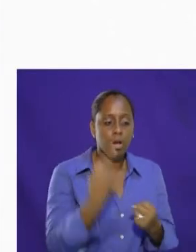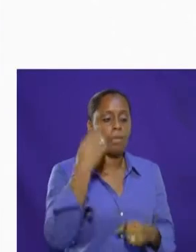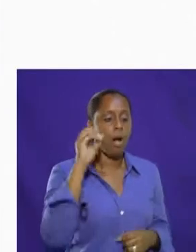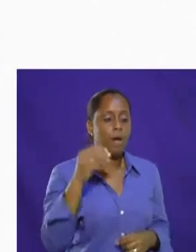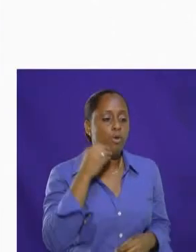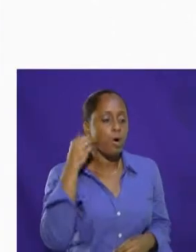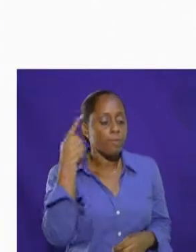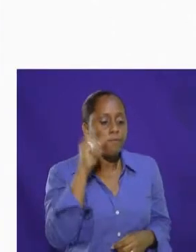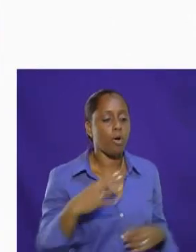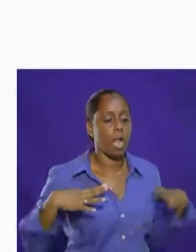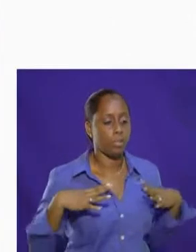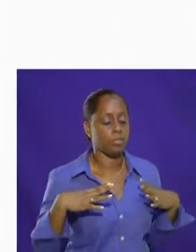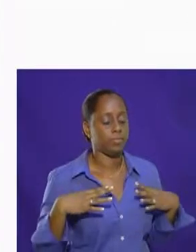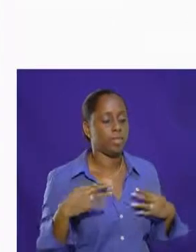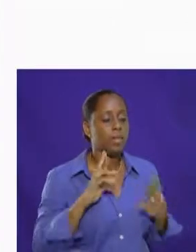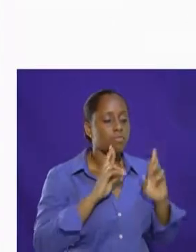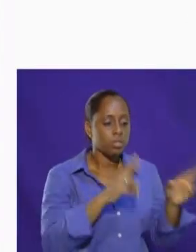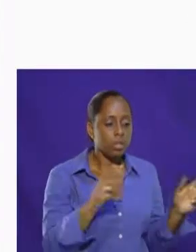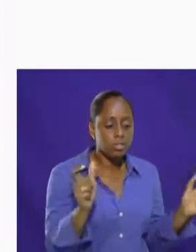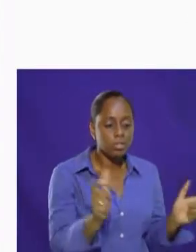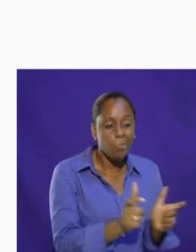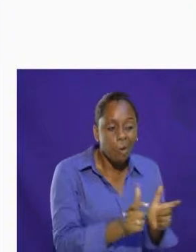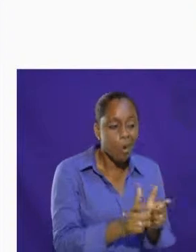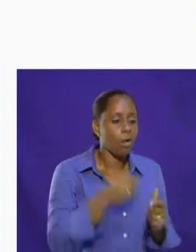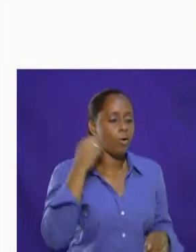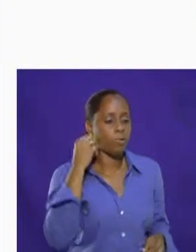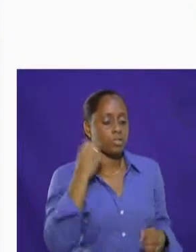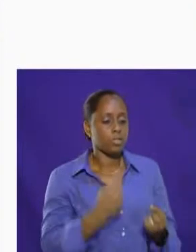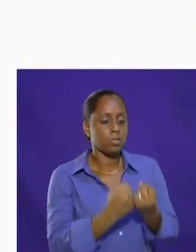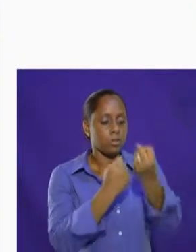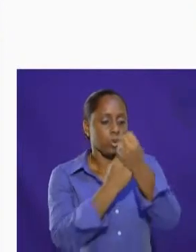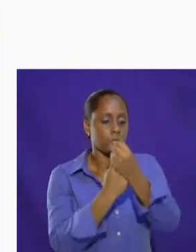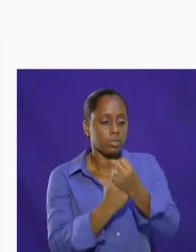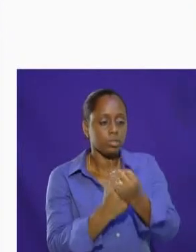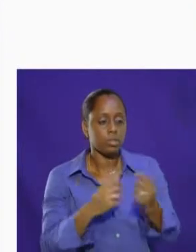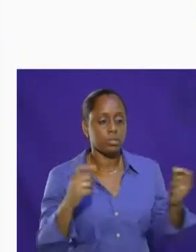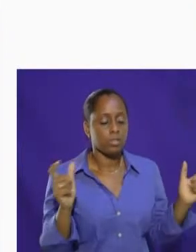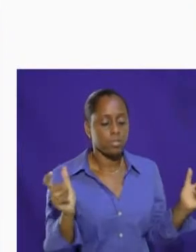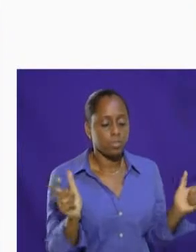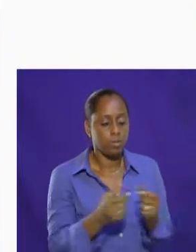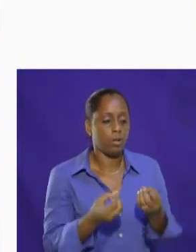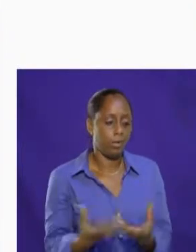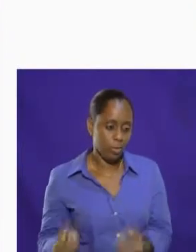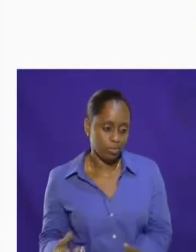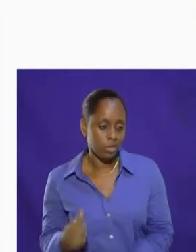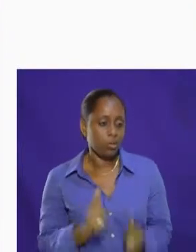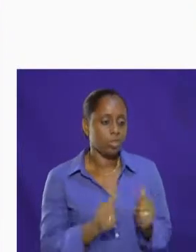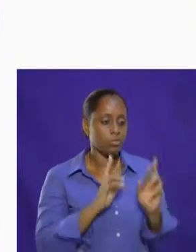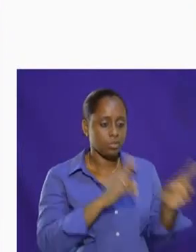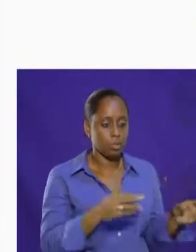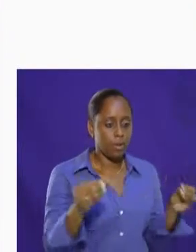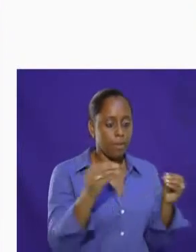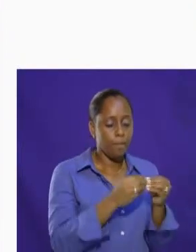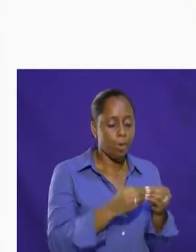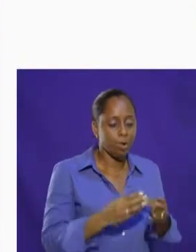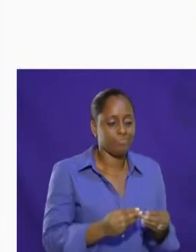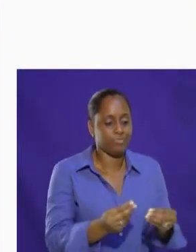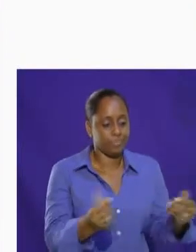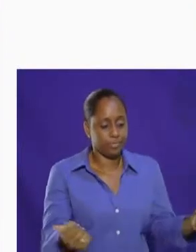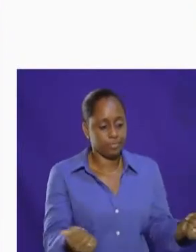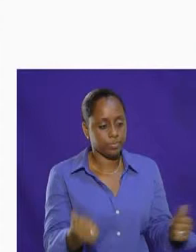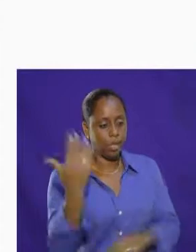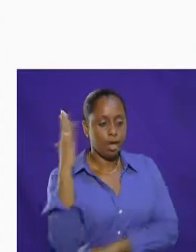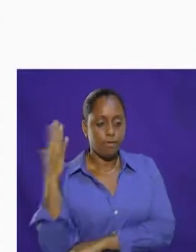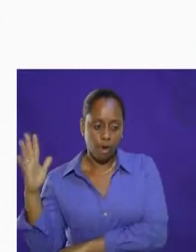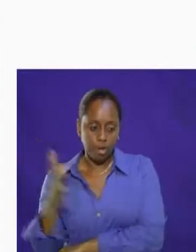local extinction. Forest and river systems both show high levels of fragmentation.